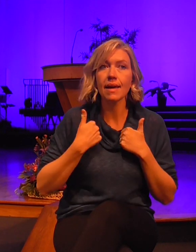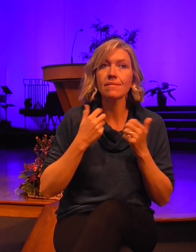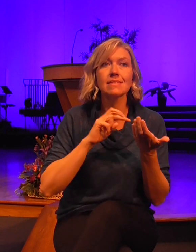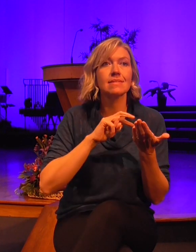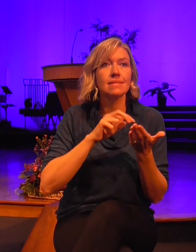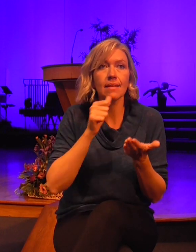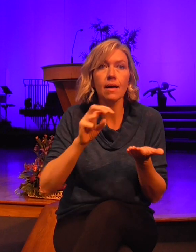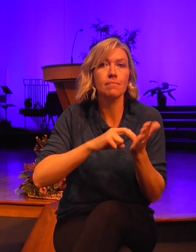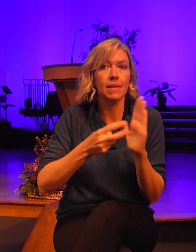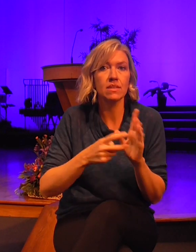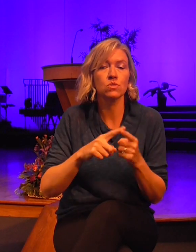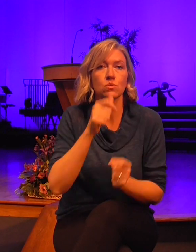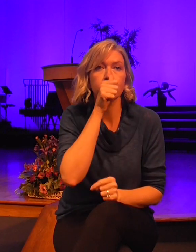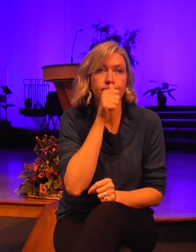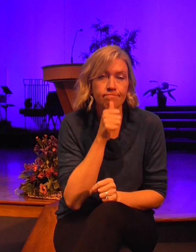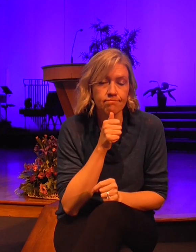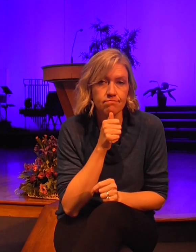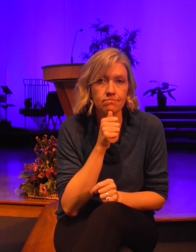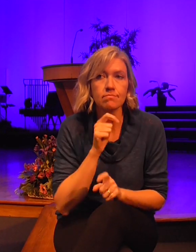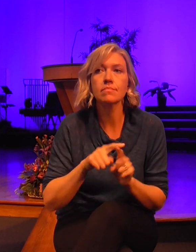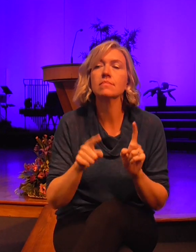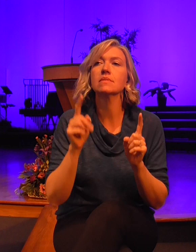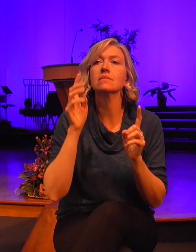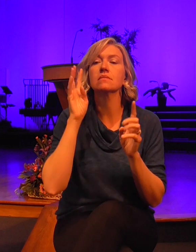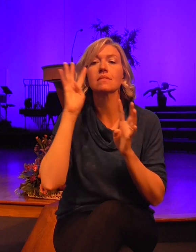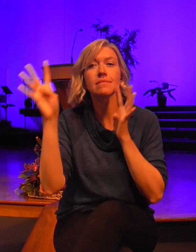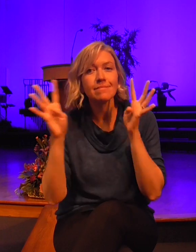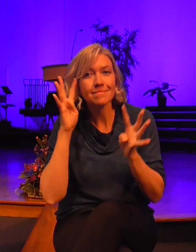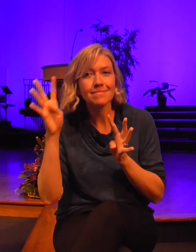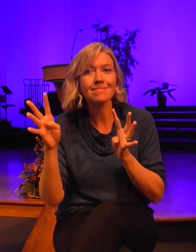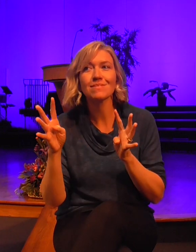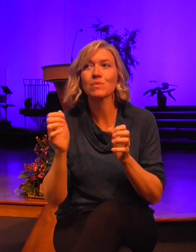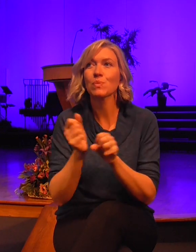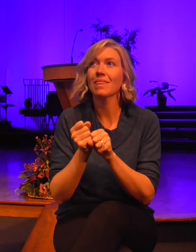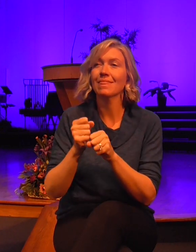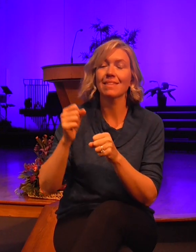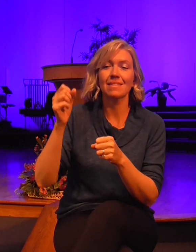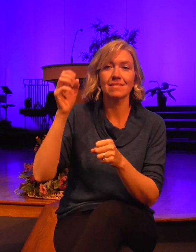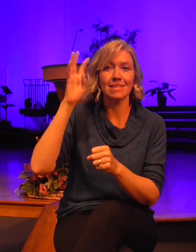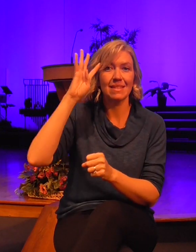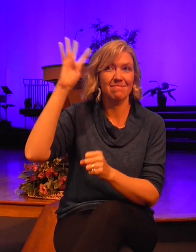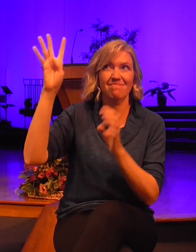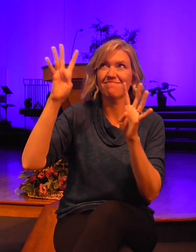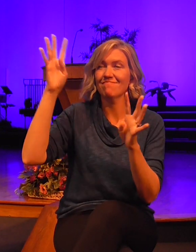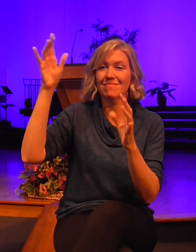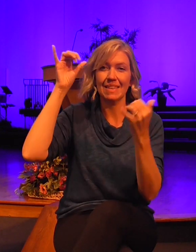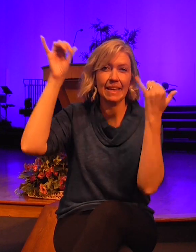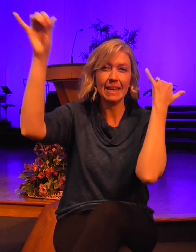endure, but to invent and to create with an infinite spirit.